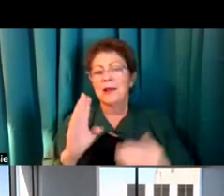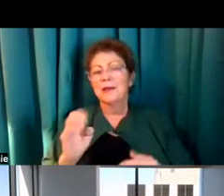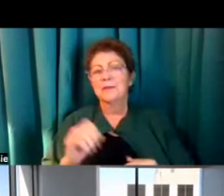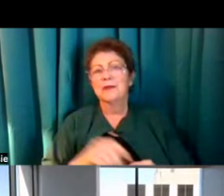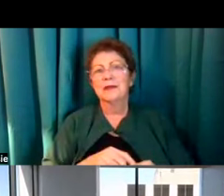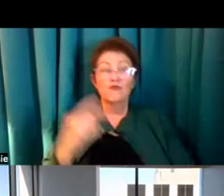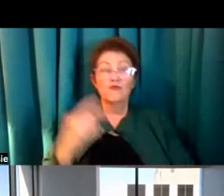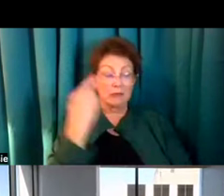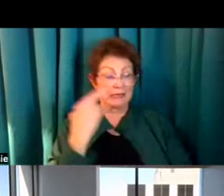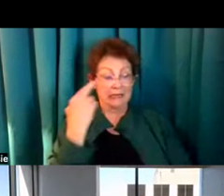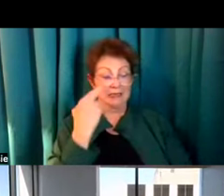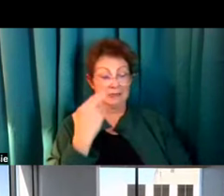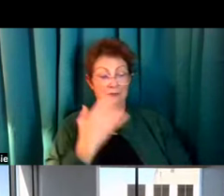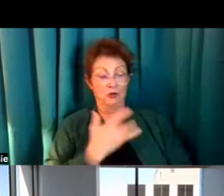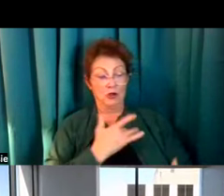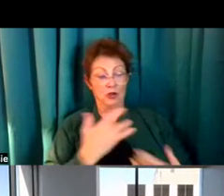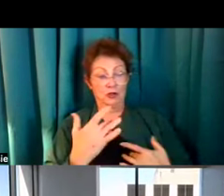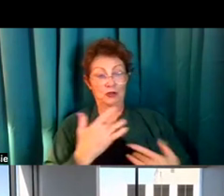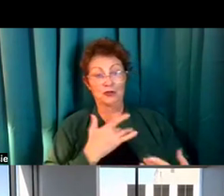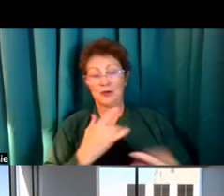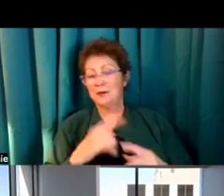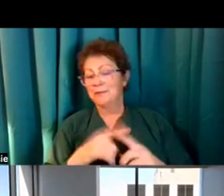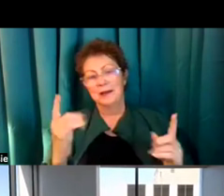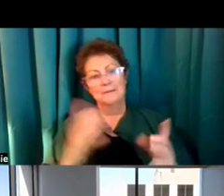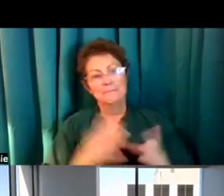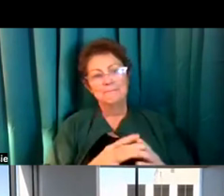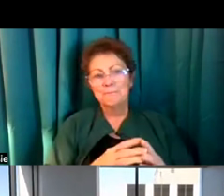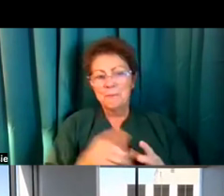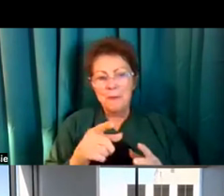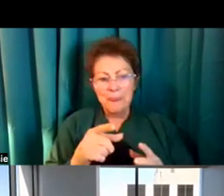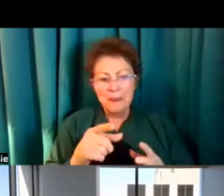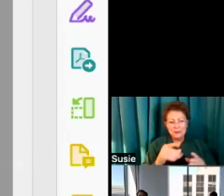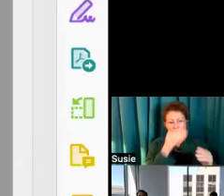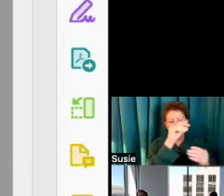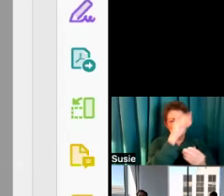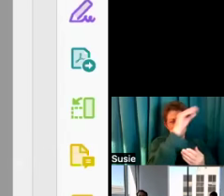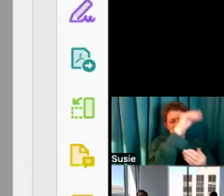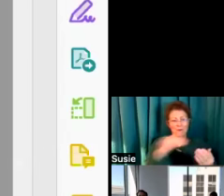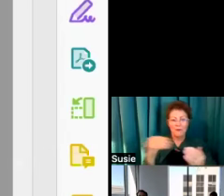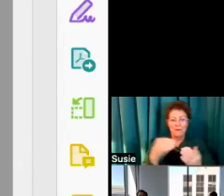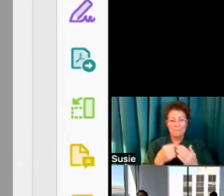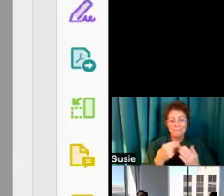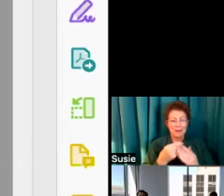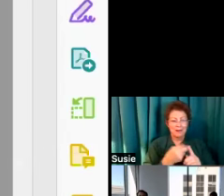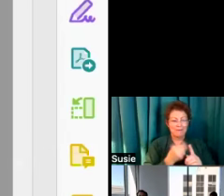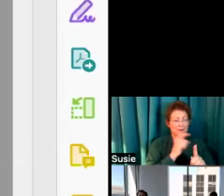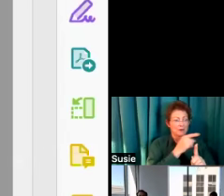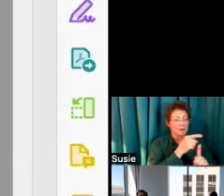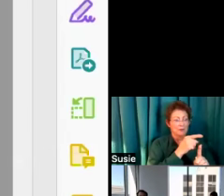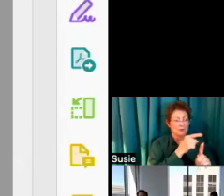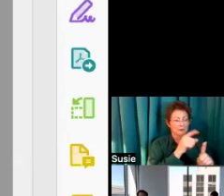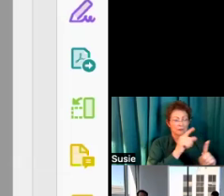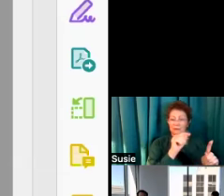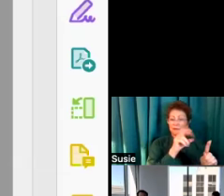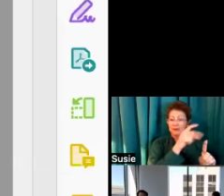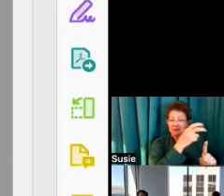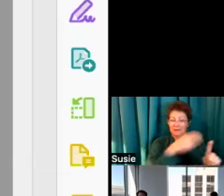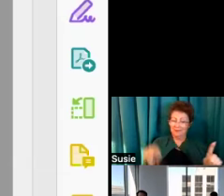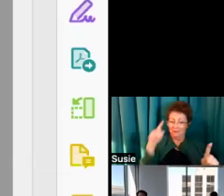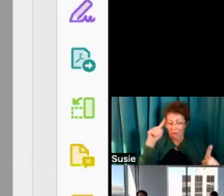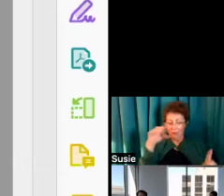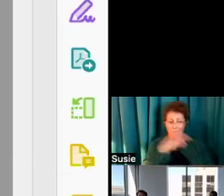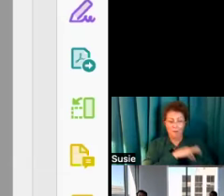reasonable concern. But again, this is moving assets out of a charitable trust into a for-profit